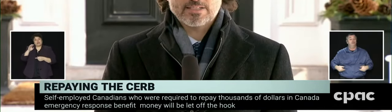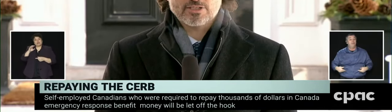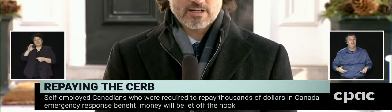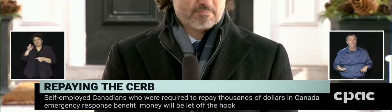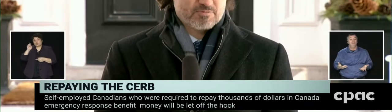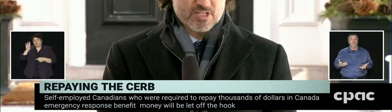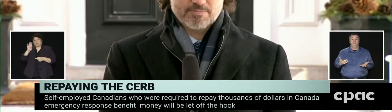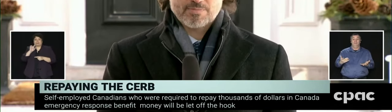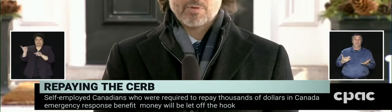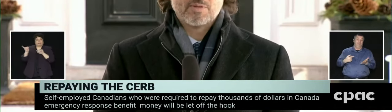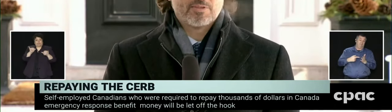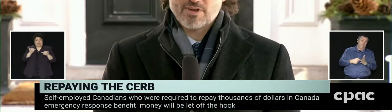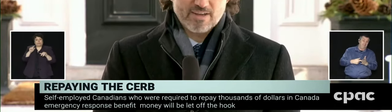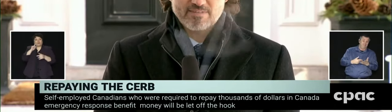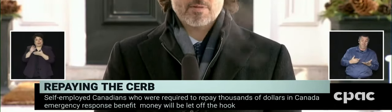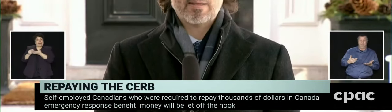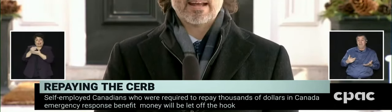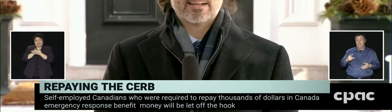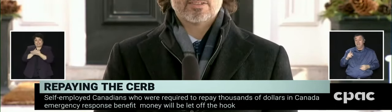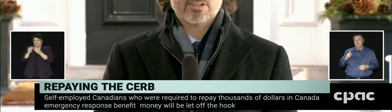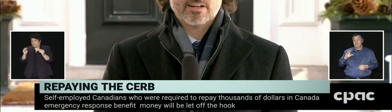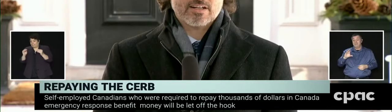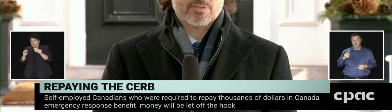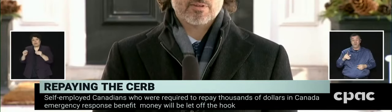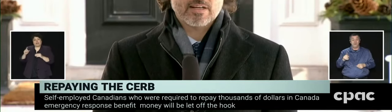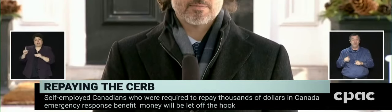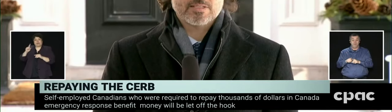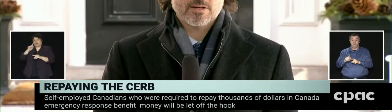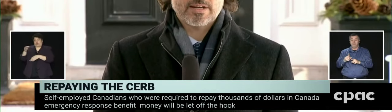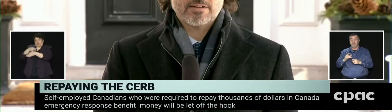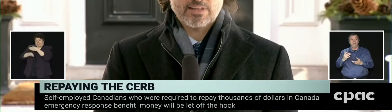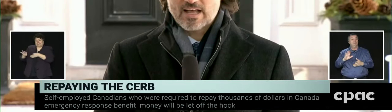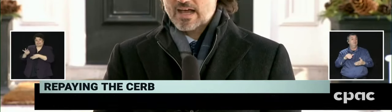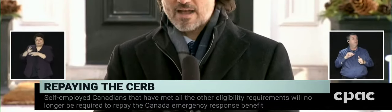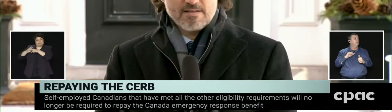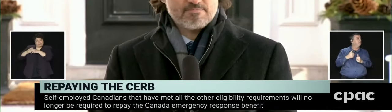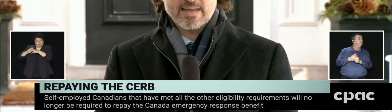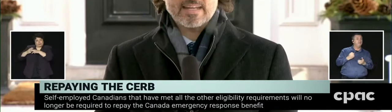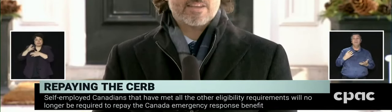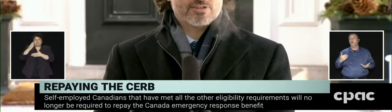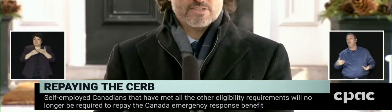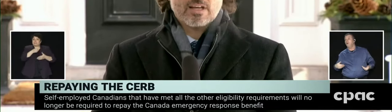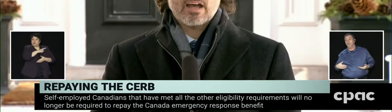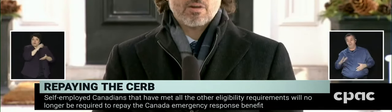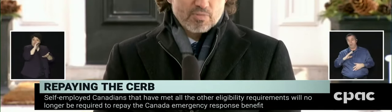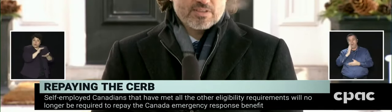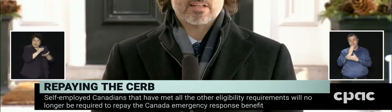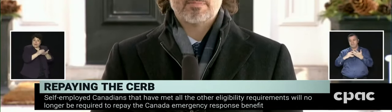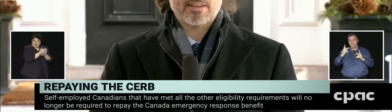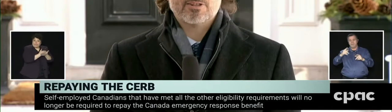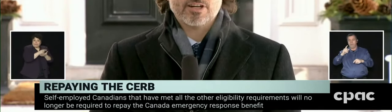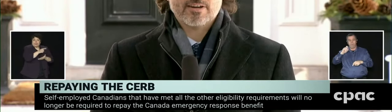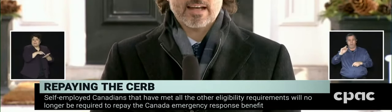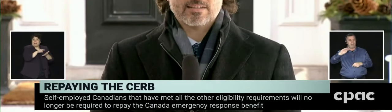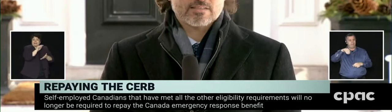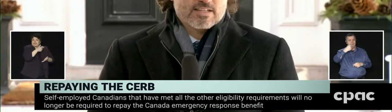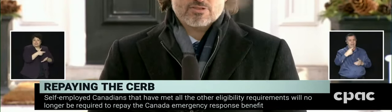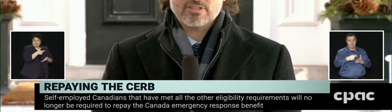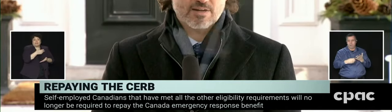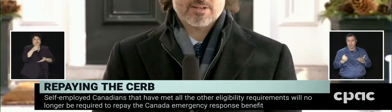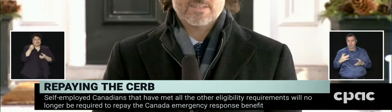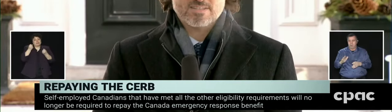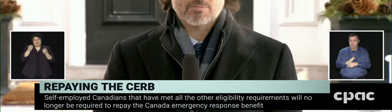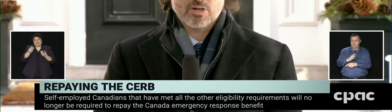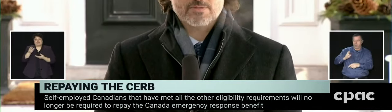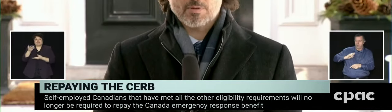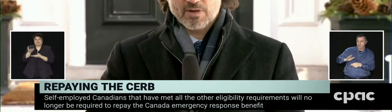replacement measure. Some people will not have to pay taxes on it if their income is low enough. Many others will need to pay their share of taxes. That's just